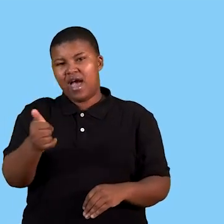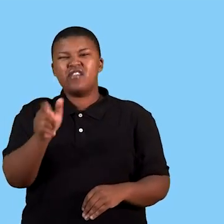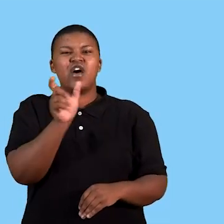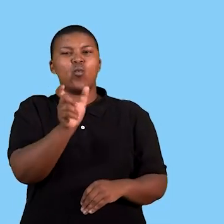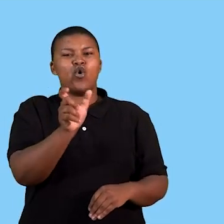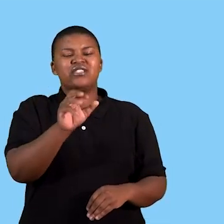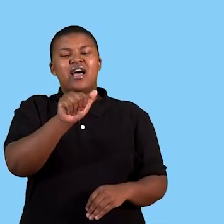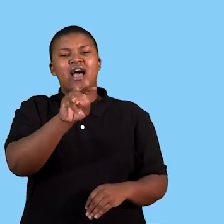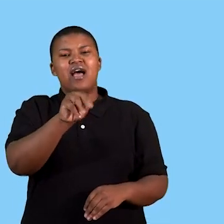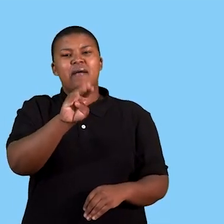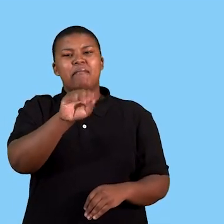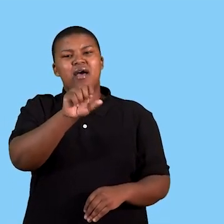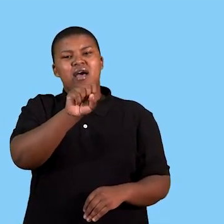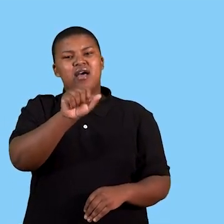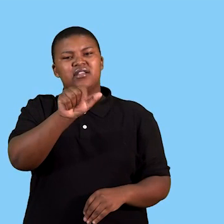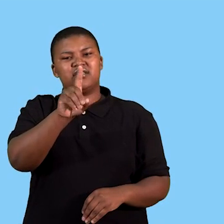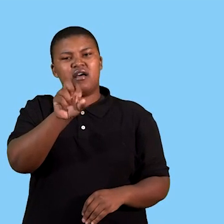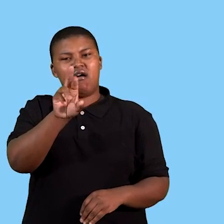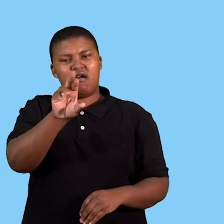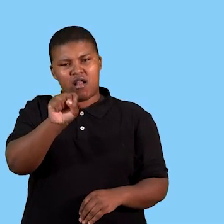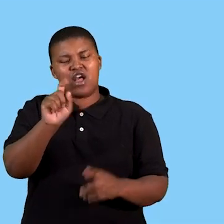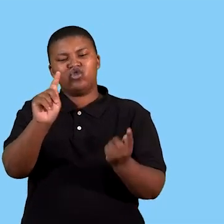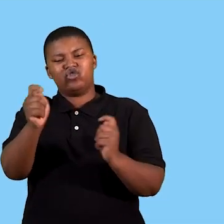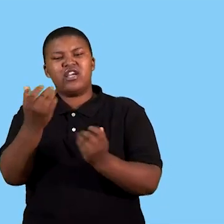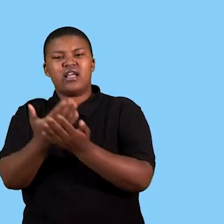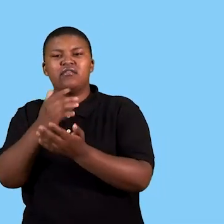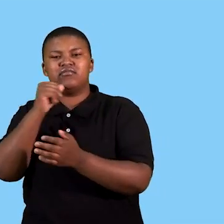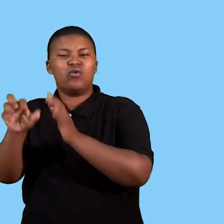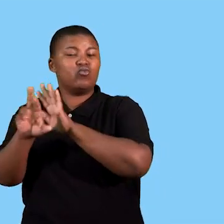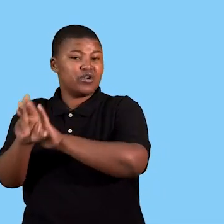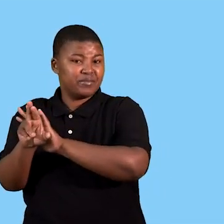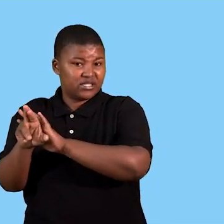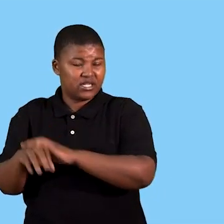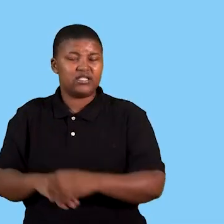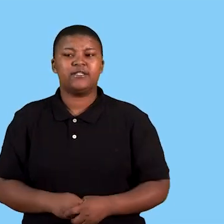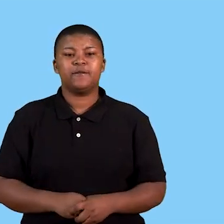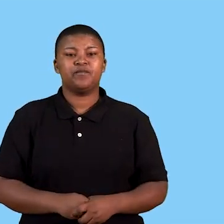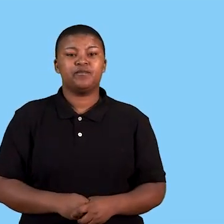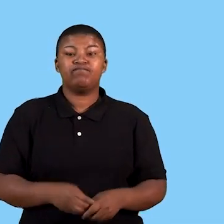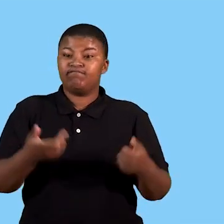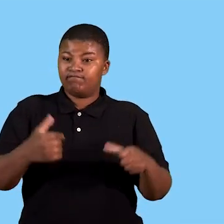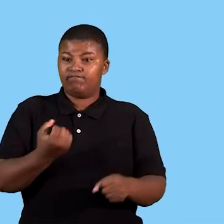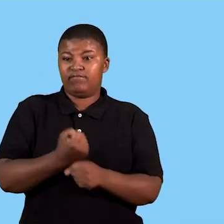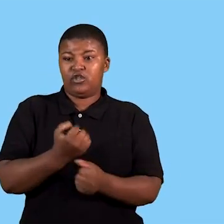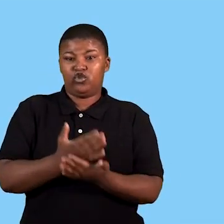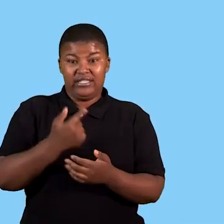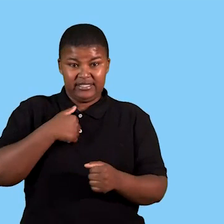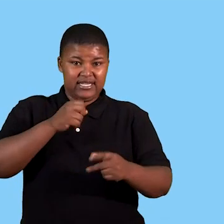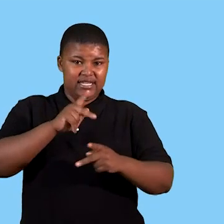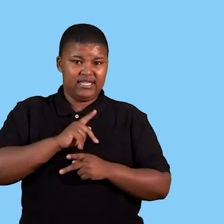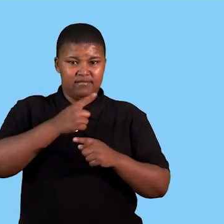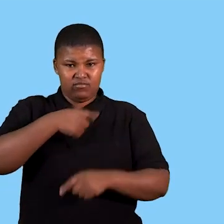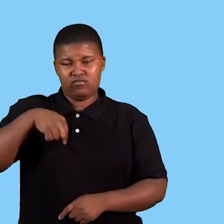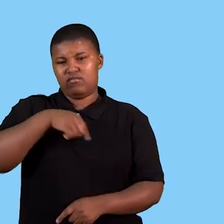to use the word ambassadors, you can say they represent our business, and that will help us to retain